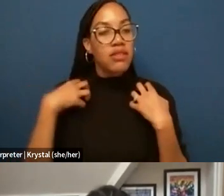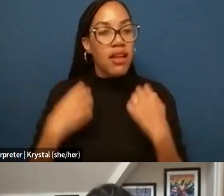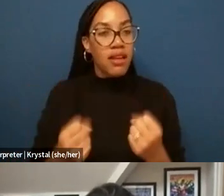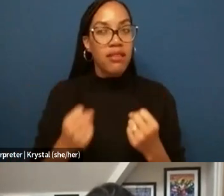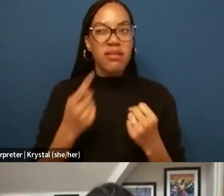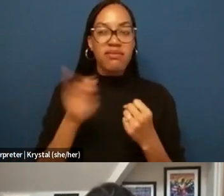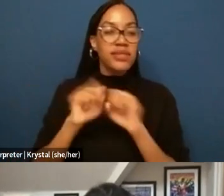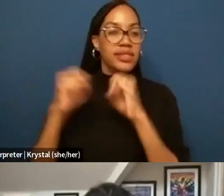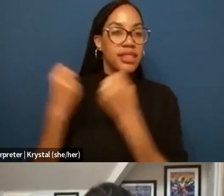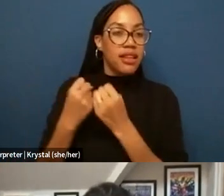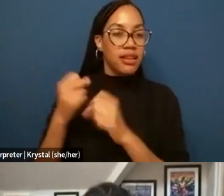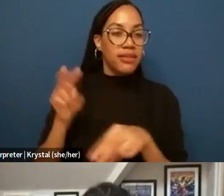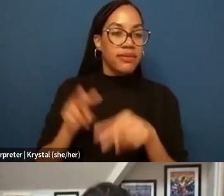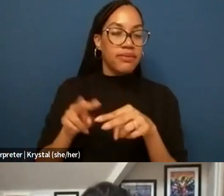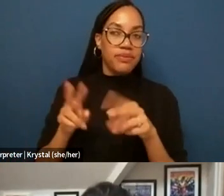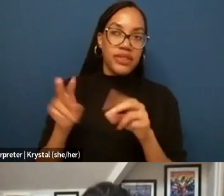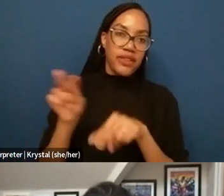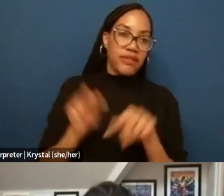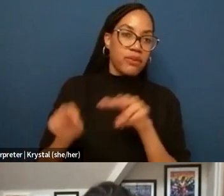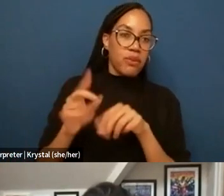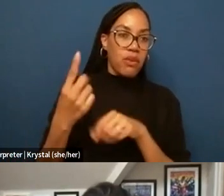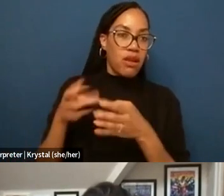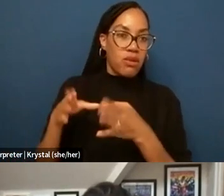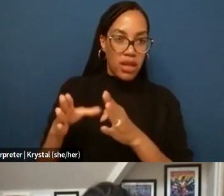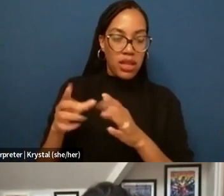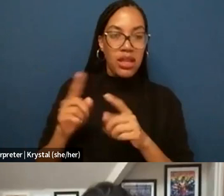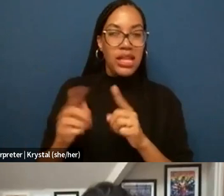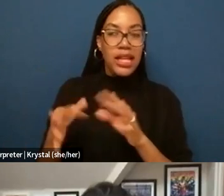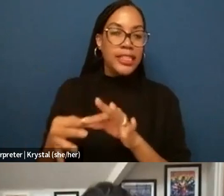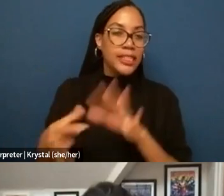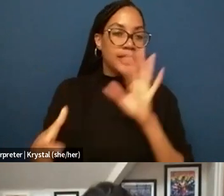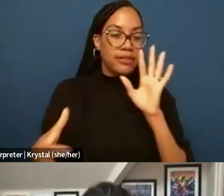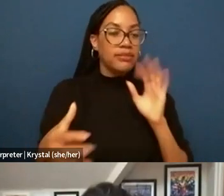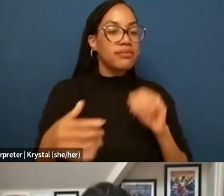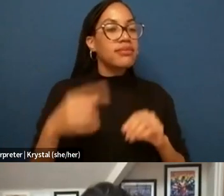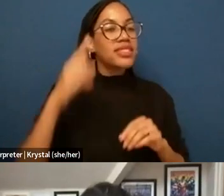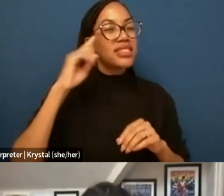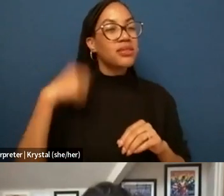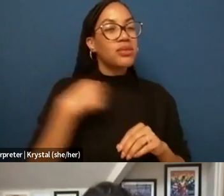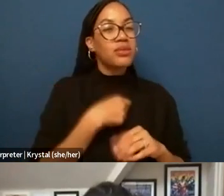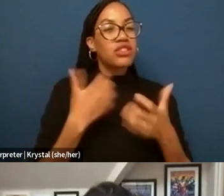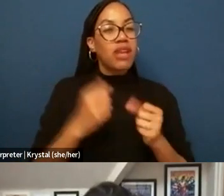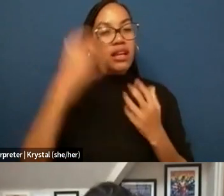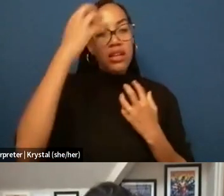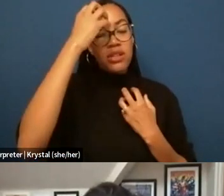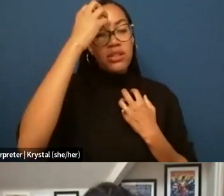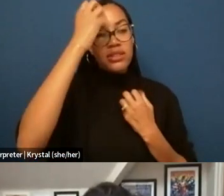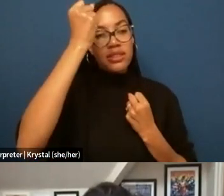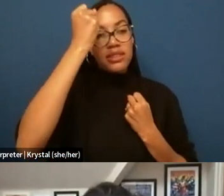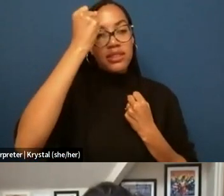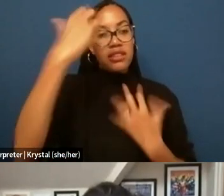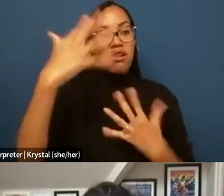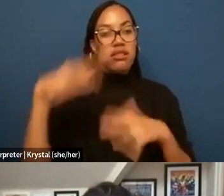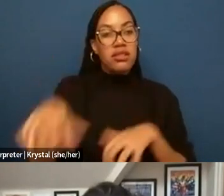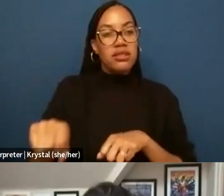society. I do think of it as a very intentional way of decolonizing our ideas around emotional distress.